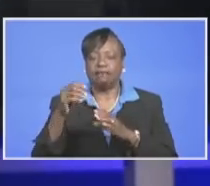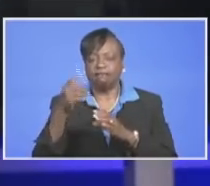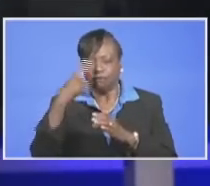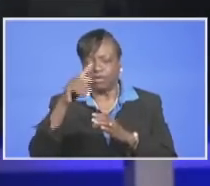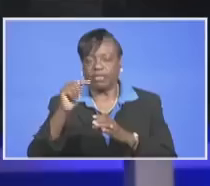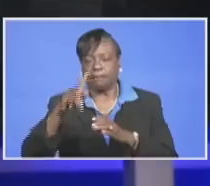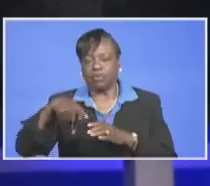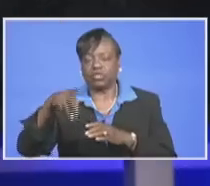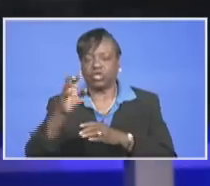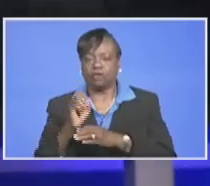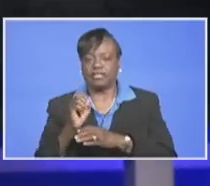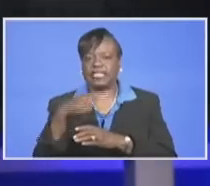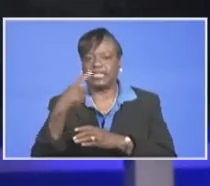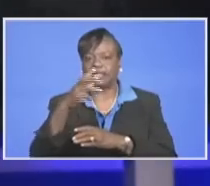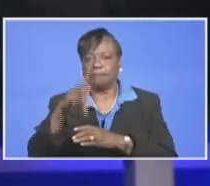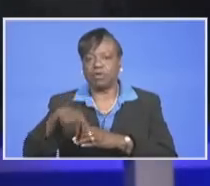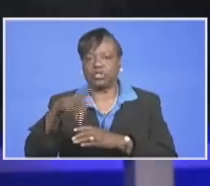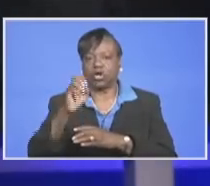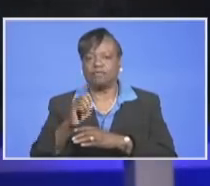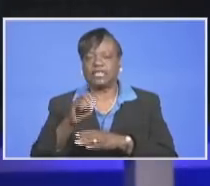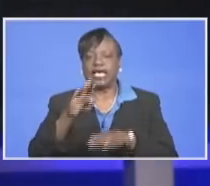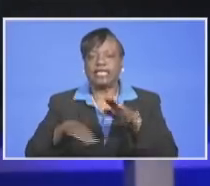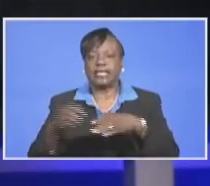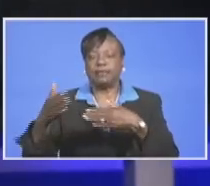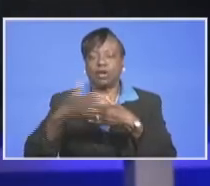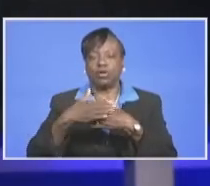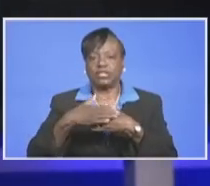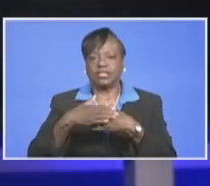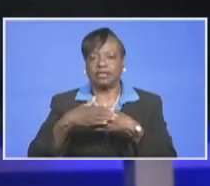announced that the post office is a step closer to moving into its